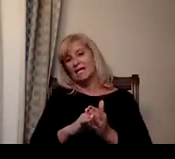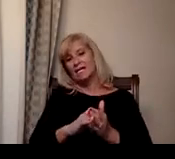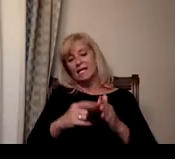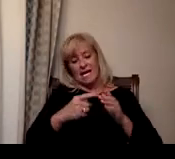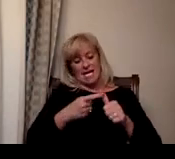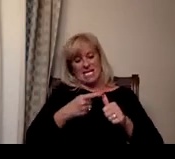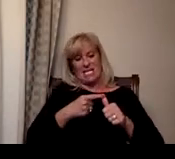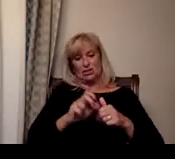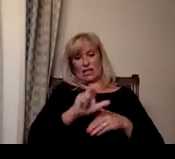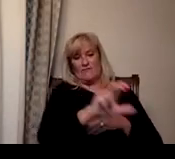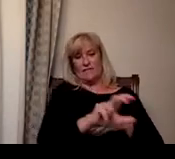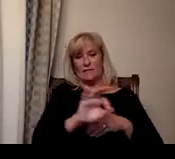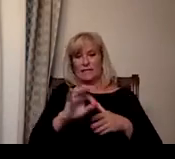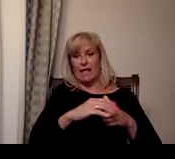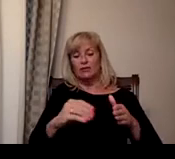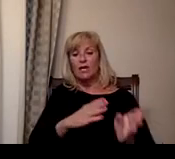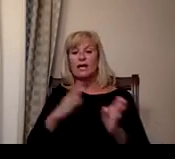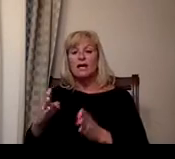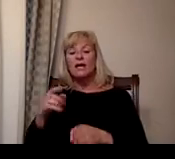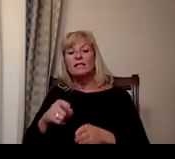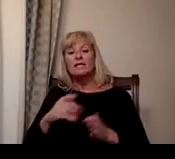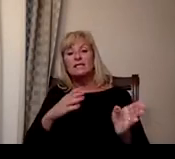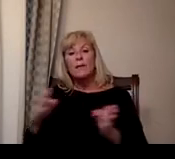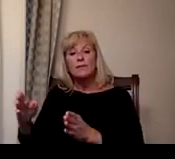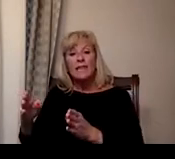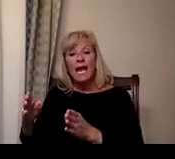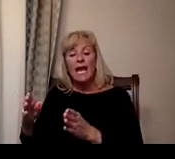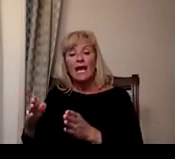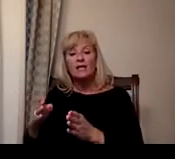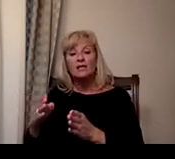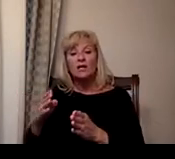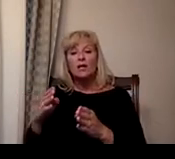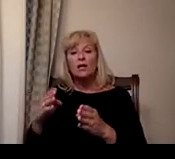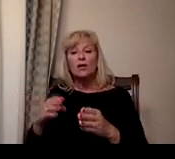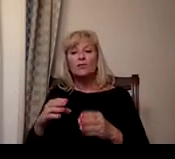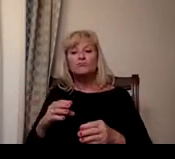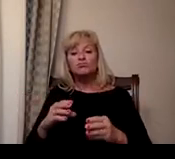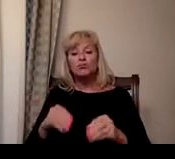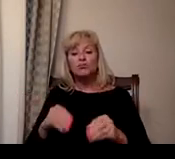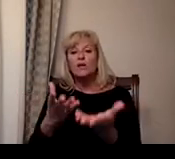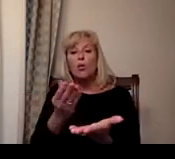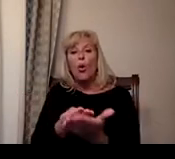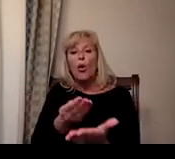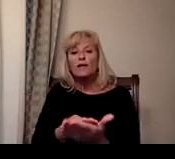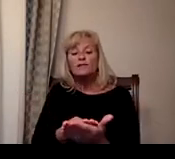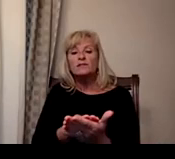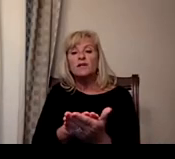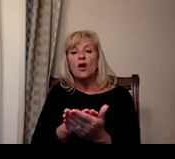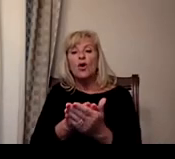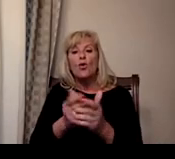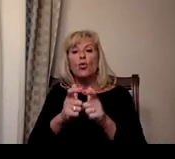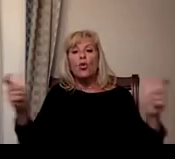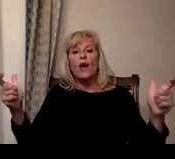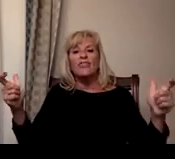bonuses. This plan rewards width and depth. Well, geez, what does that mean? What are we talking about here? Football or something?